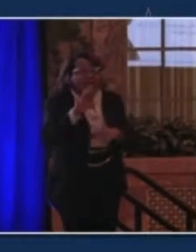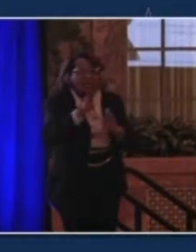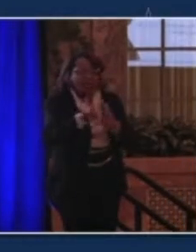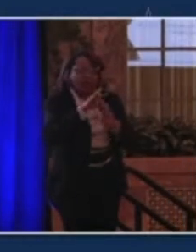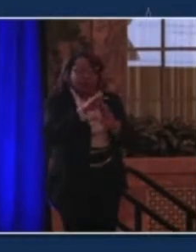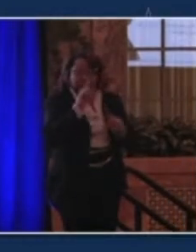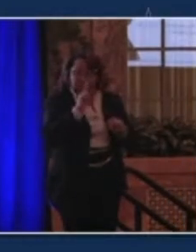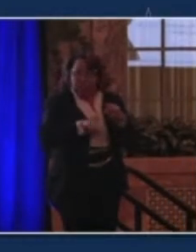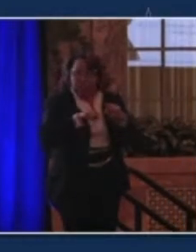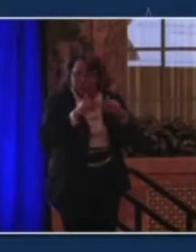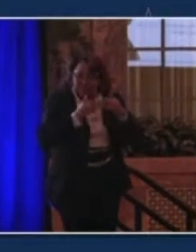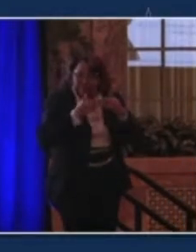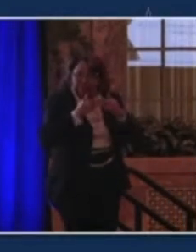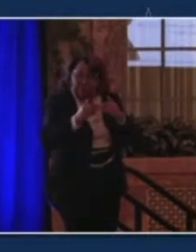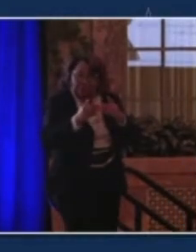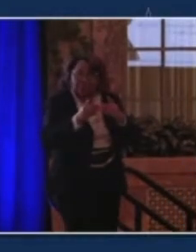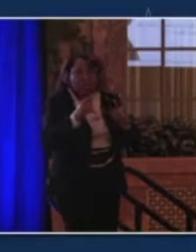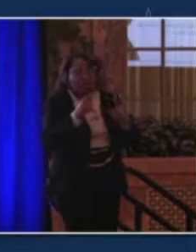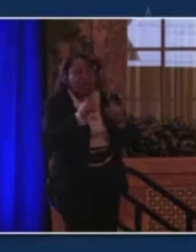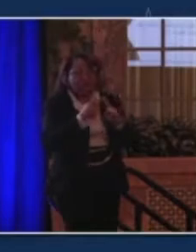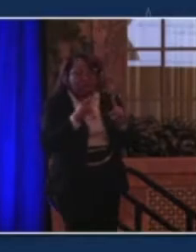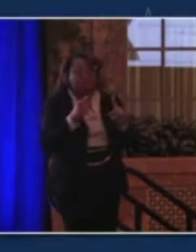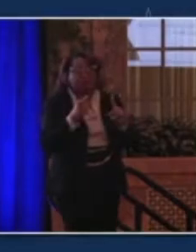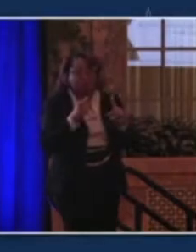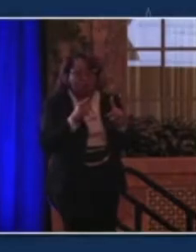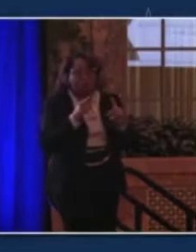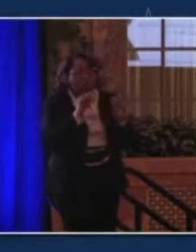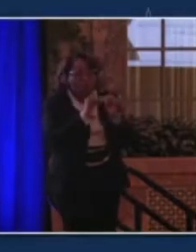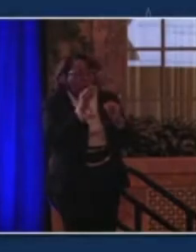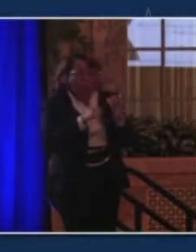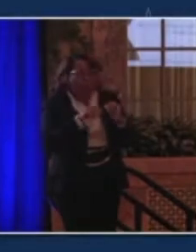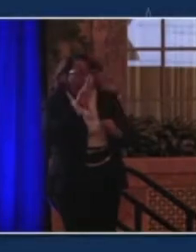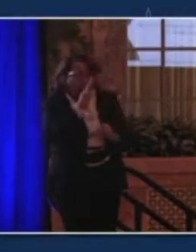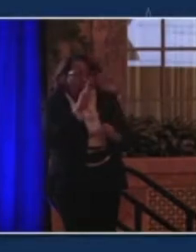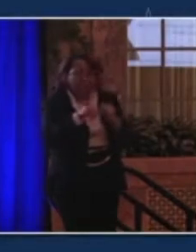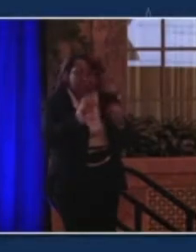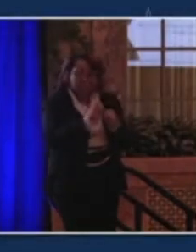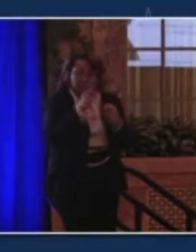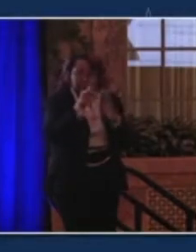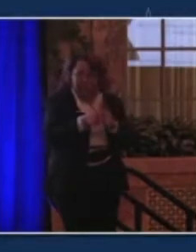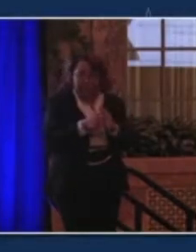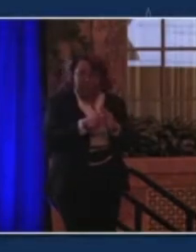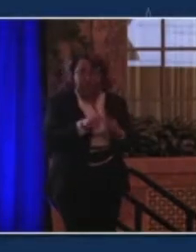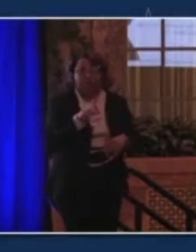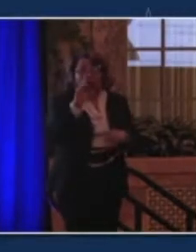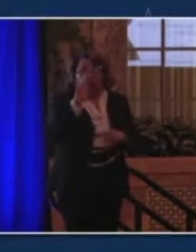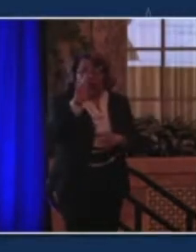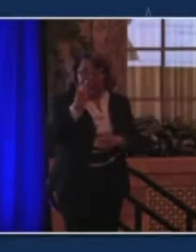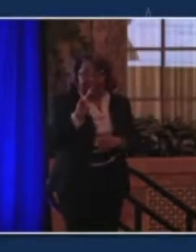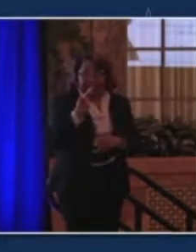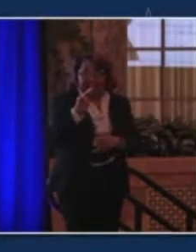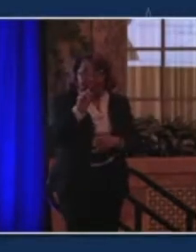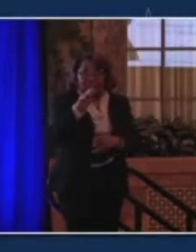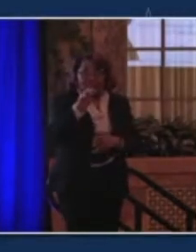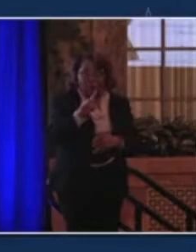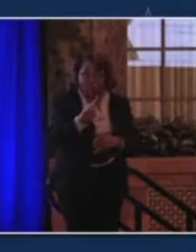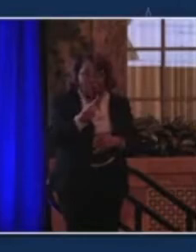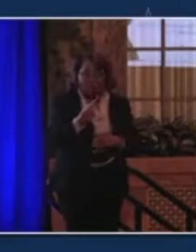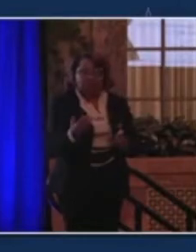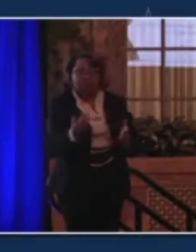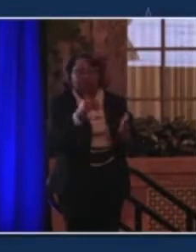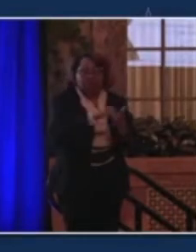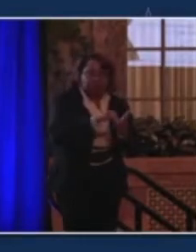acting from their titles until more than 3 years later, when seven wards were remapped to reflect